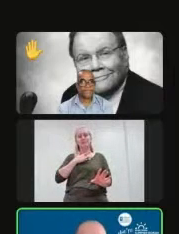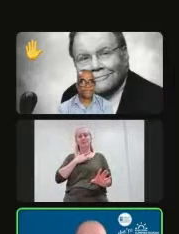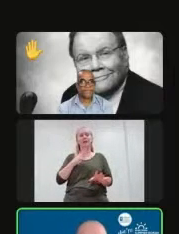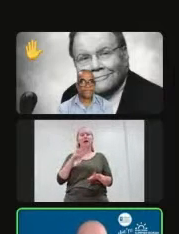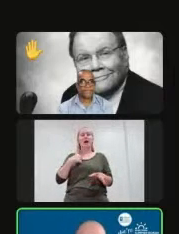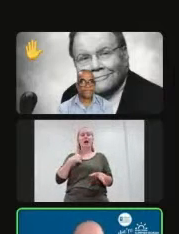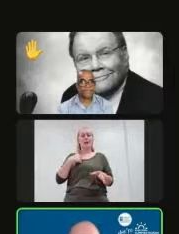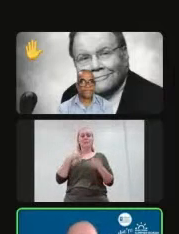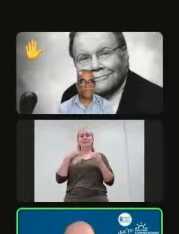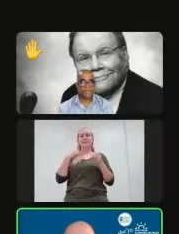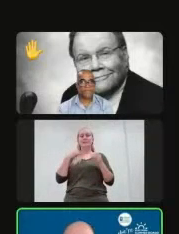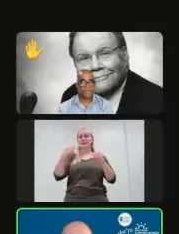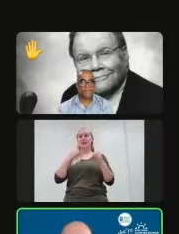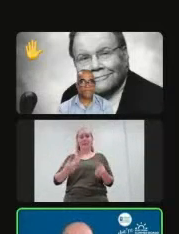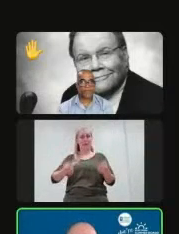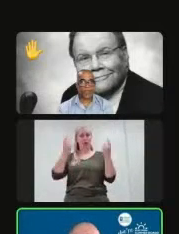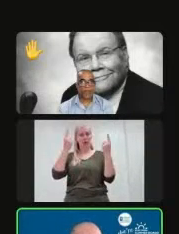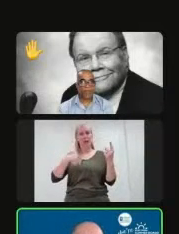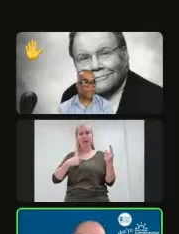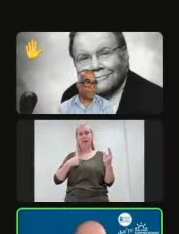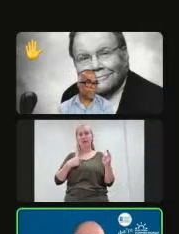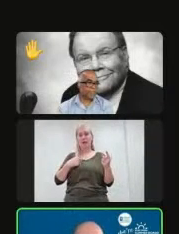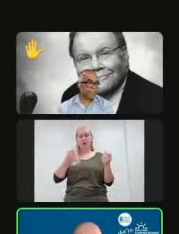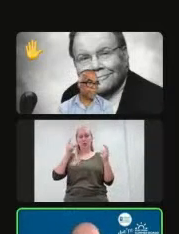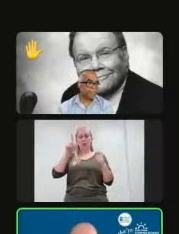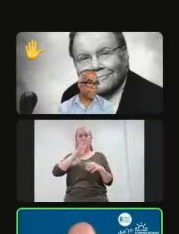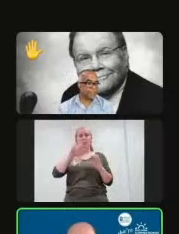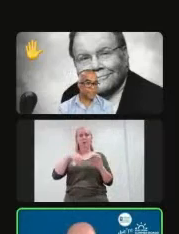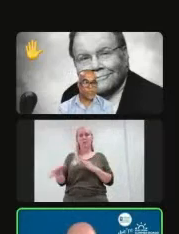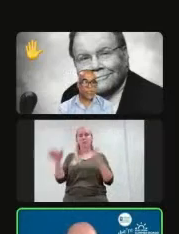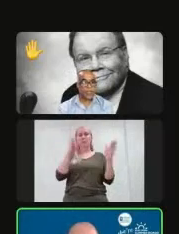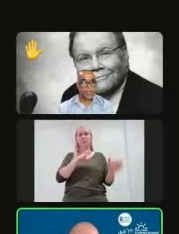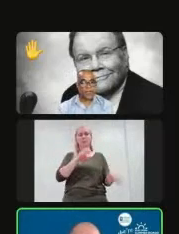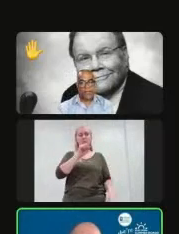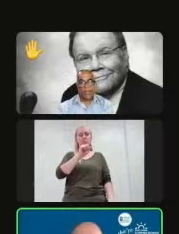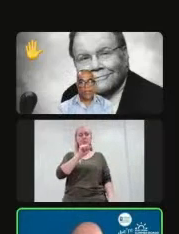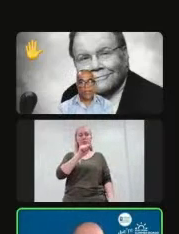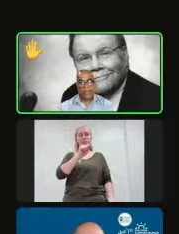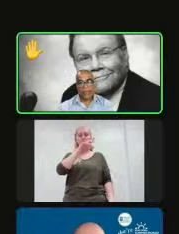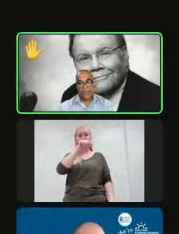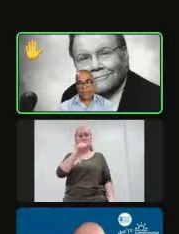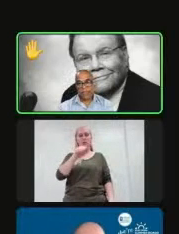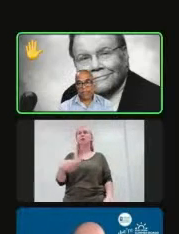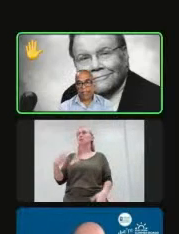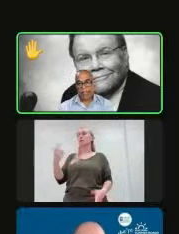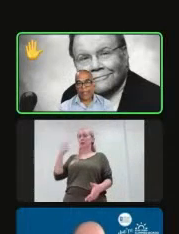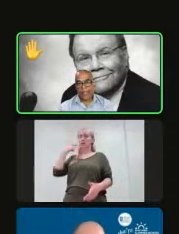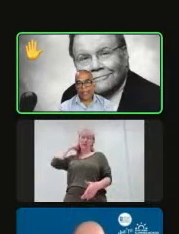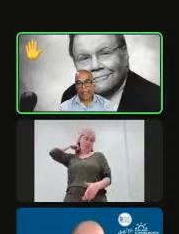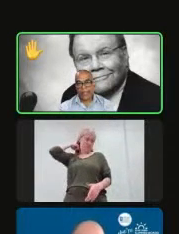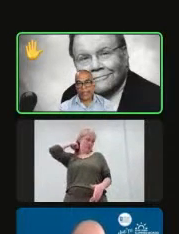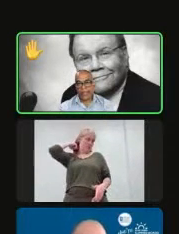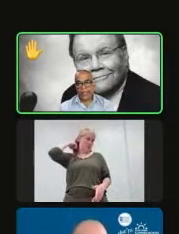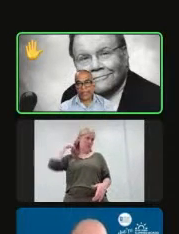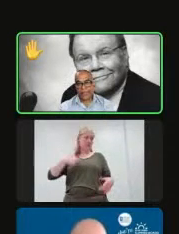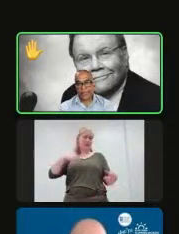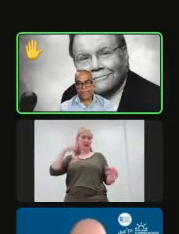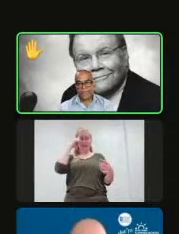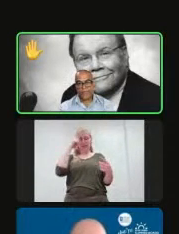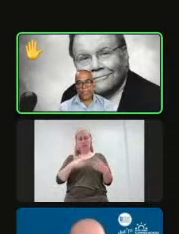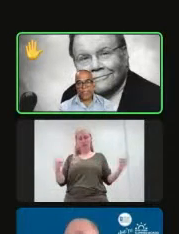I totally feel your pain. I totally get what you're talking about. Satya. Yeah, I disagree with